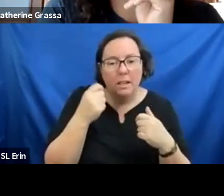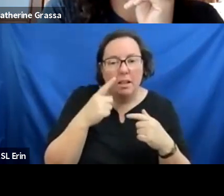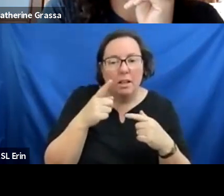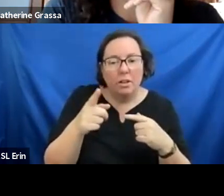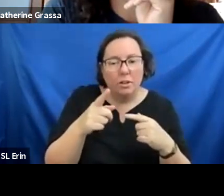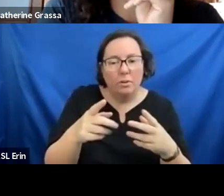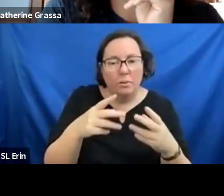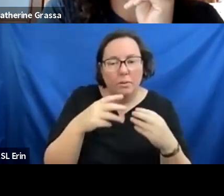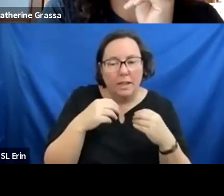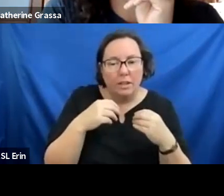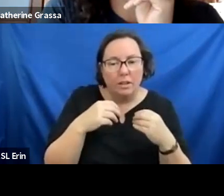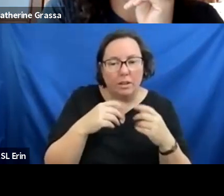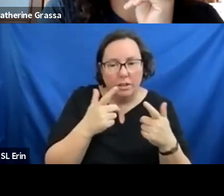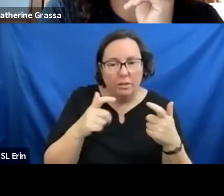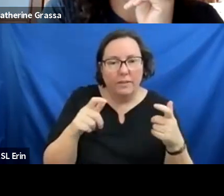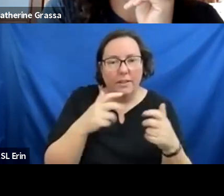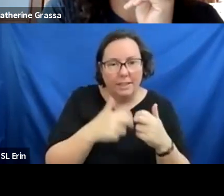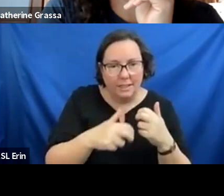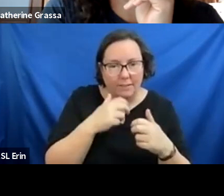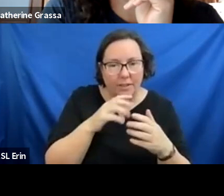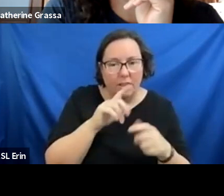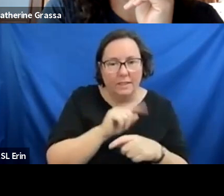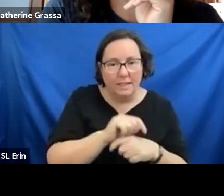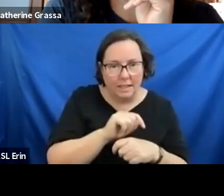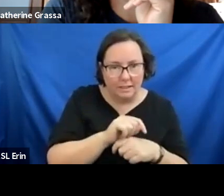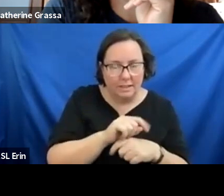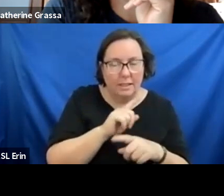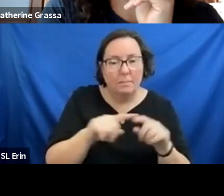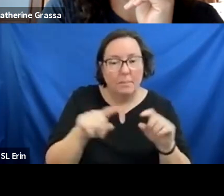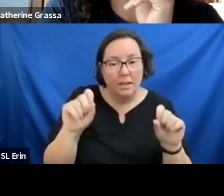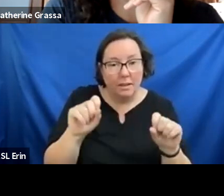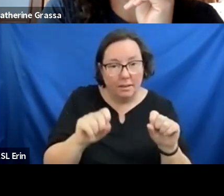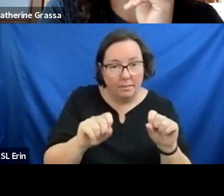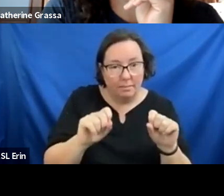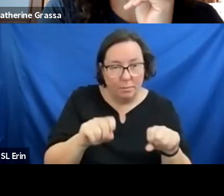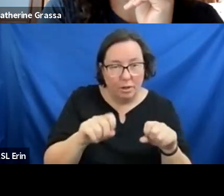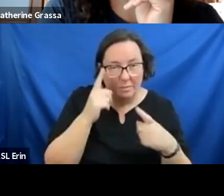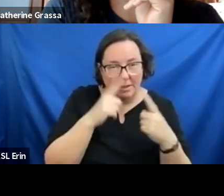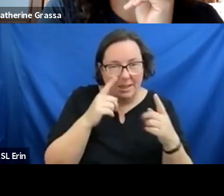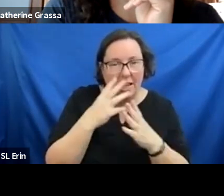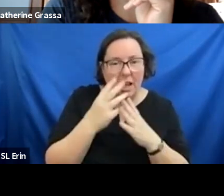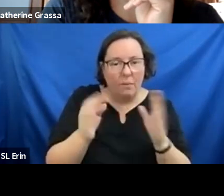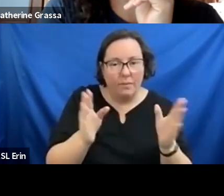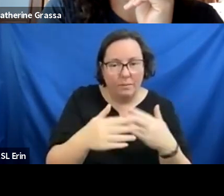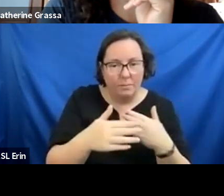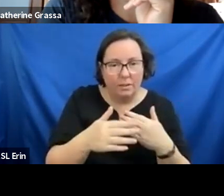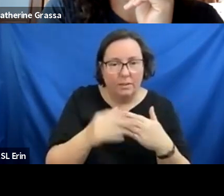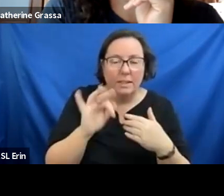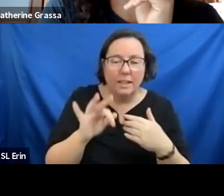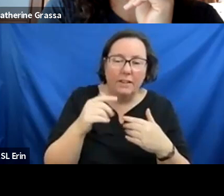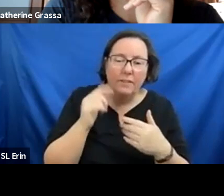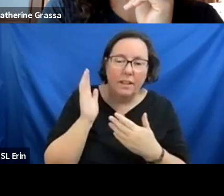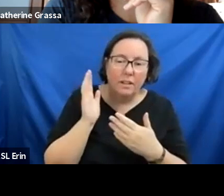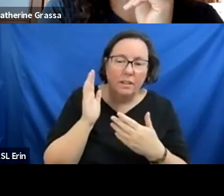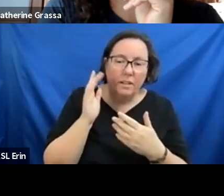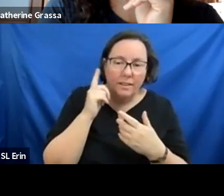a tremendously difficult task. Perhaps we can think outside the box. If we believe more students